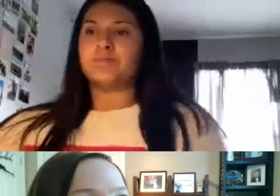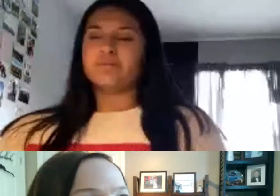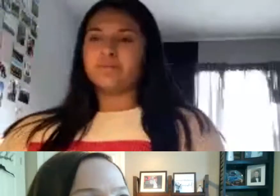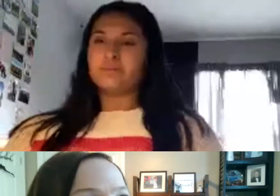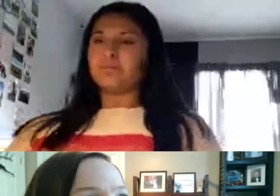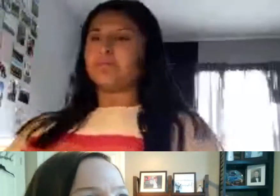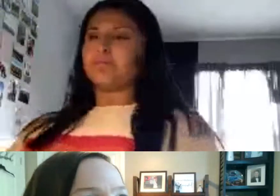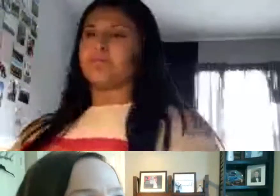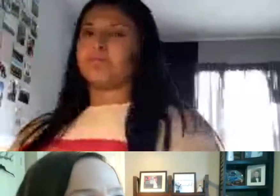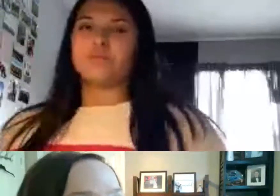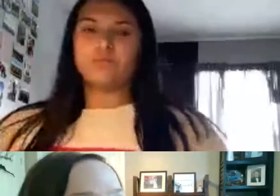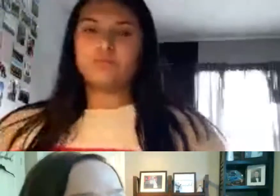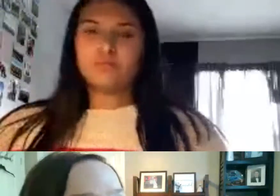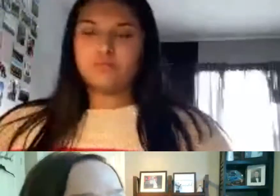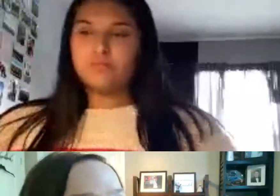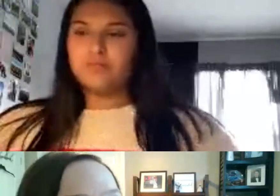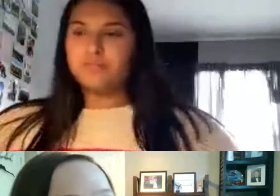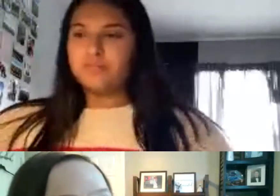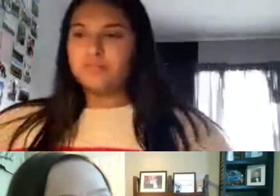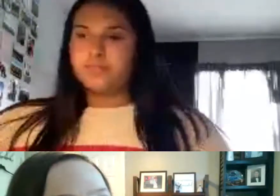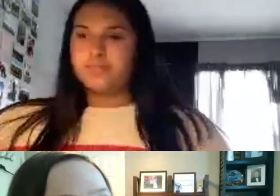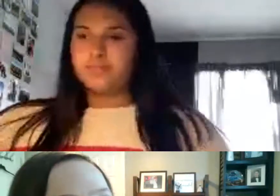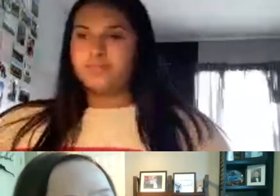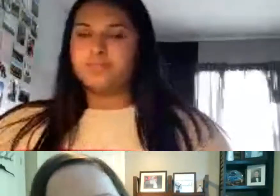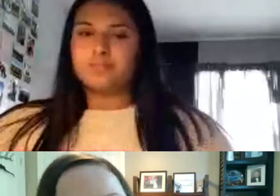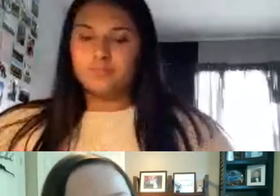know. All right. Next is